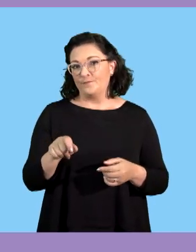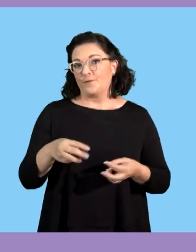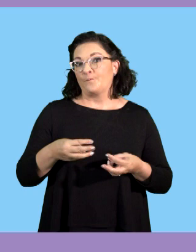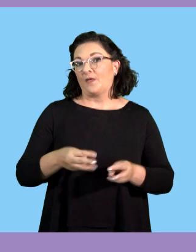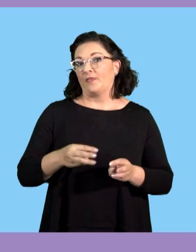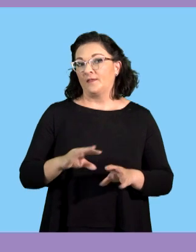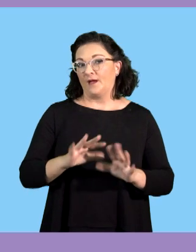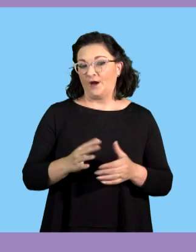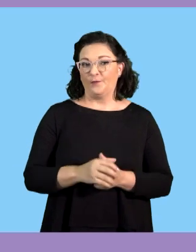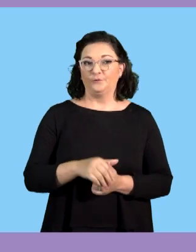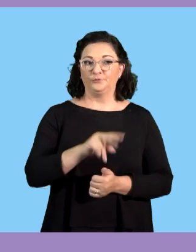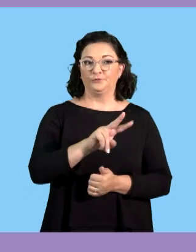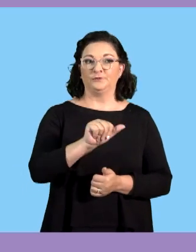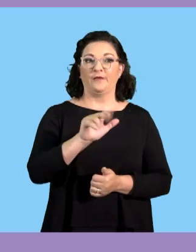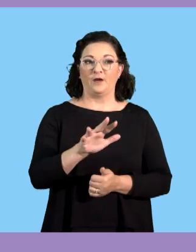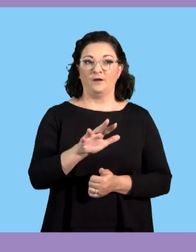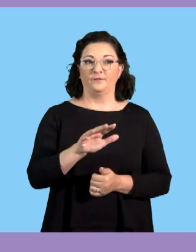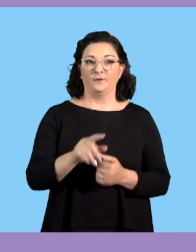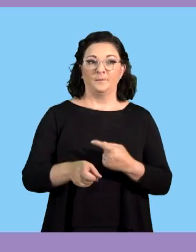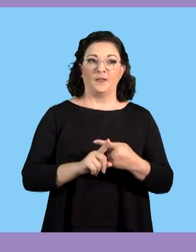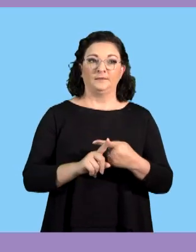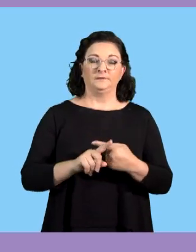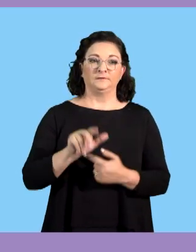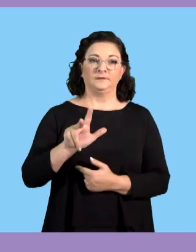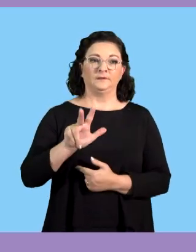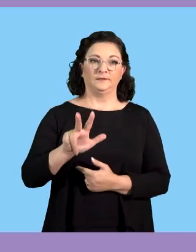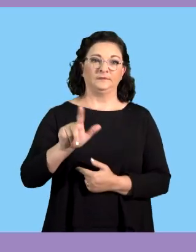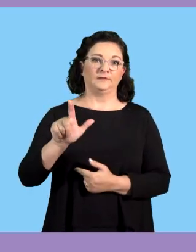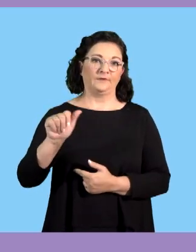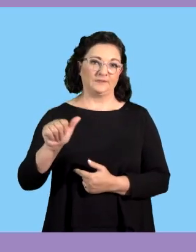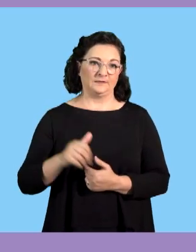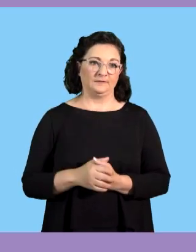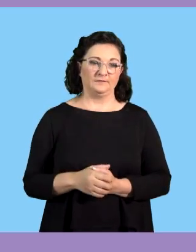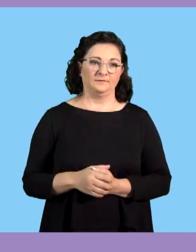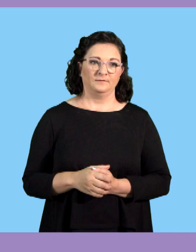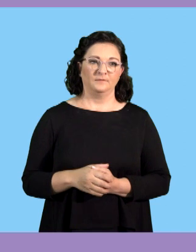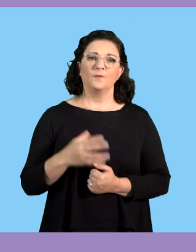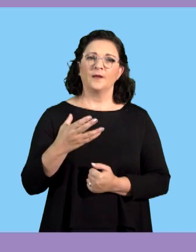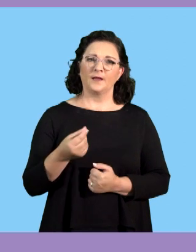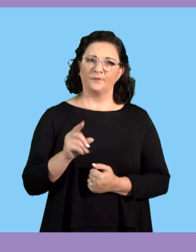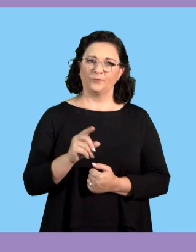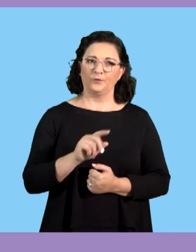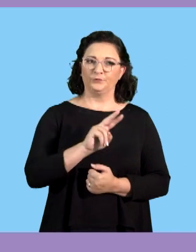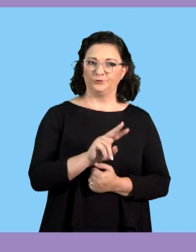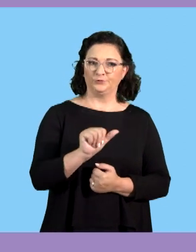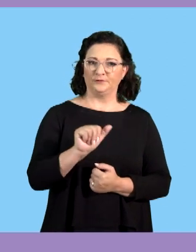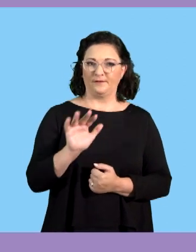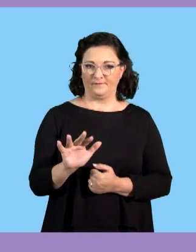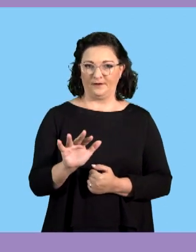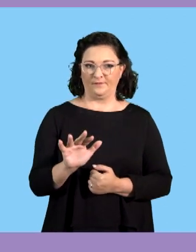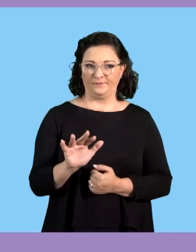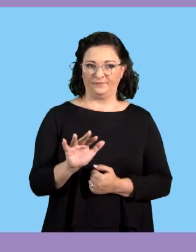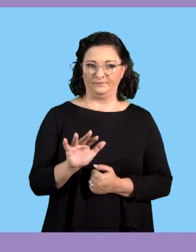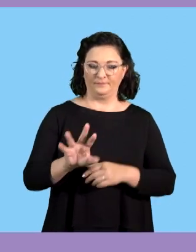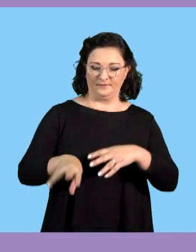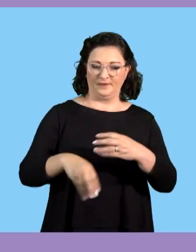265 plus 876. Now we have 265 plus